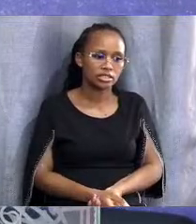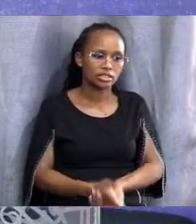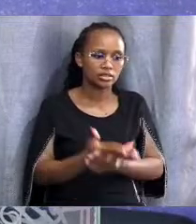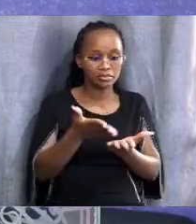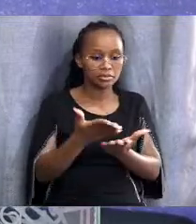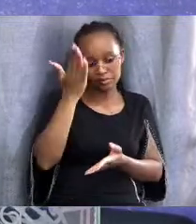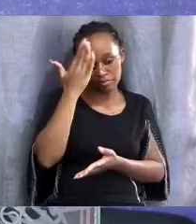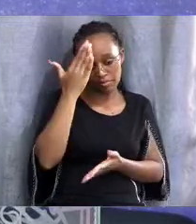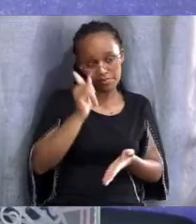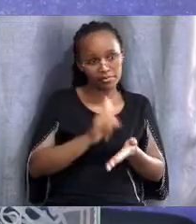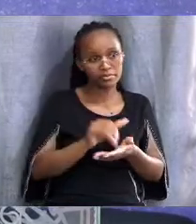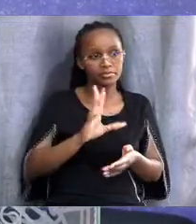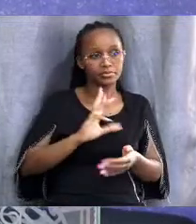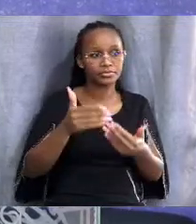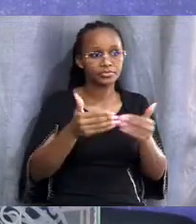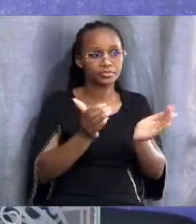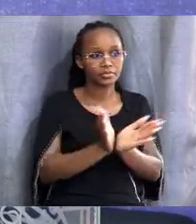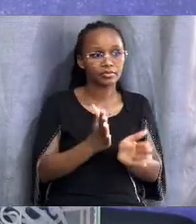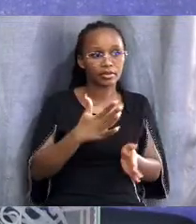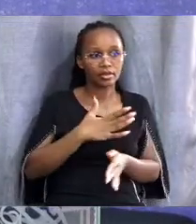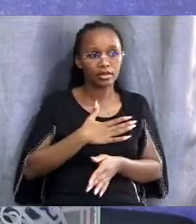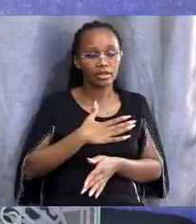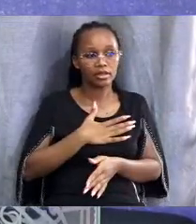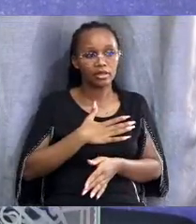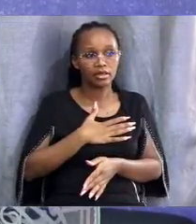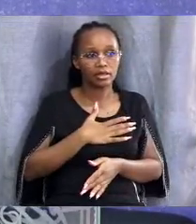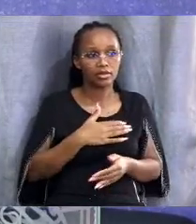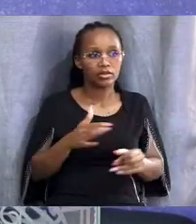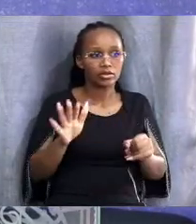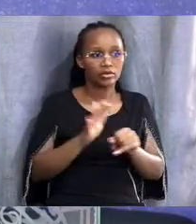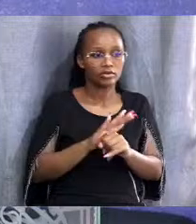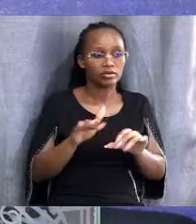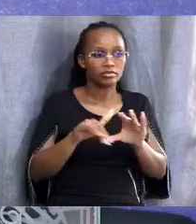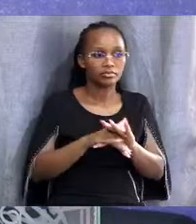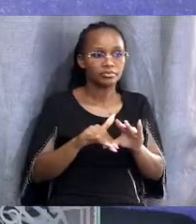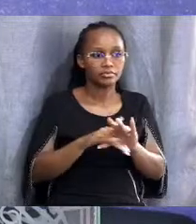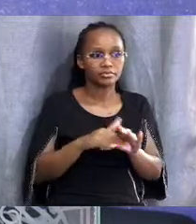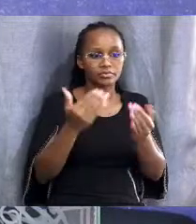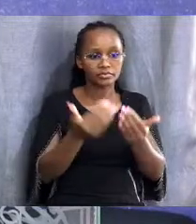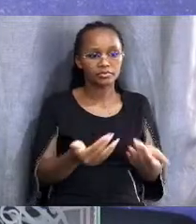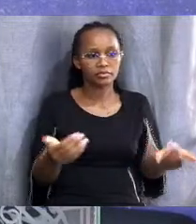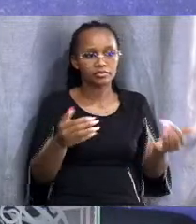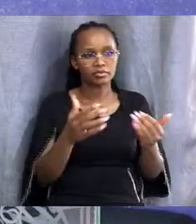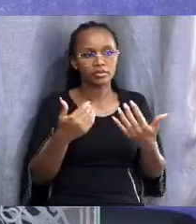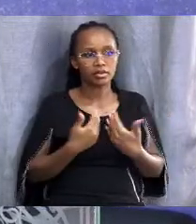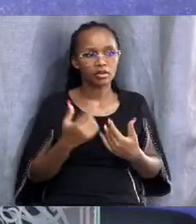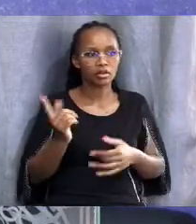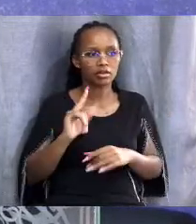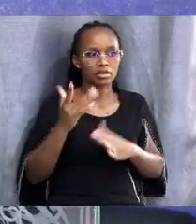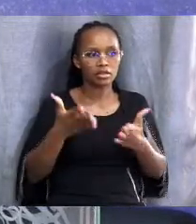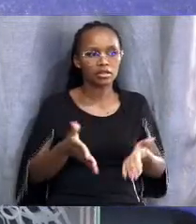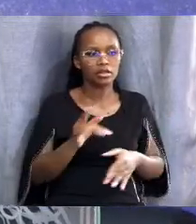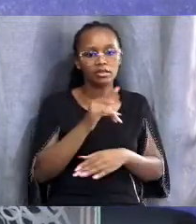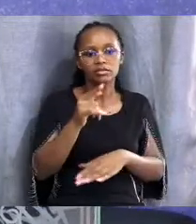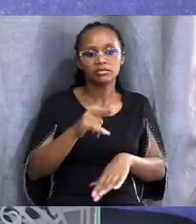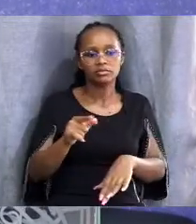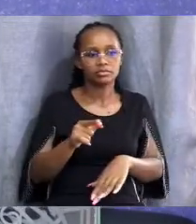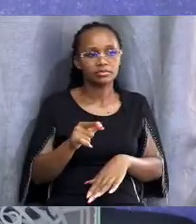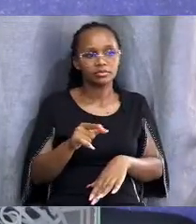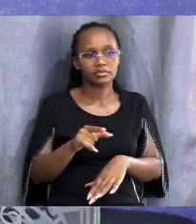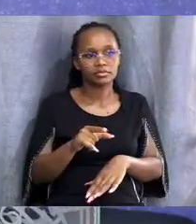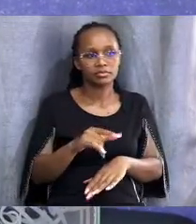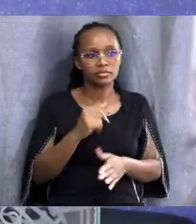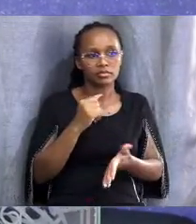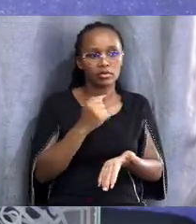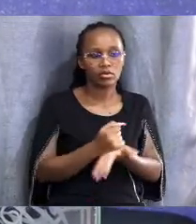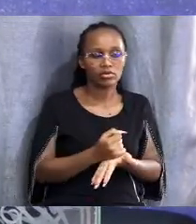realization that my family and I, the entire fraternity of the Children Ministry in PCEA head